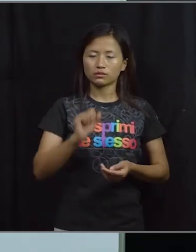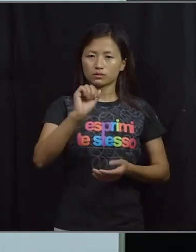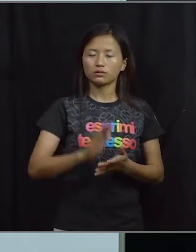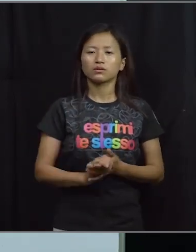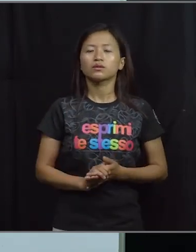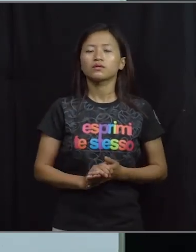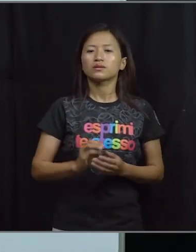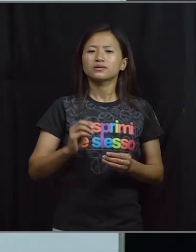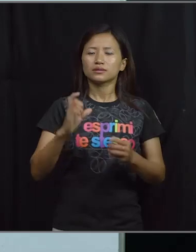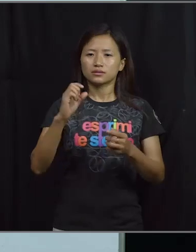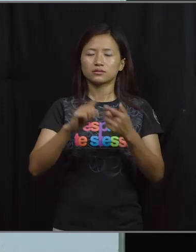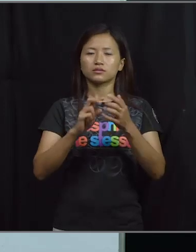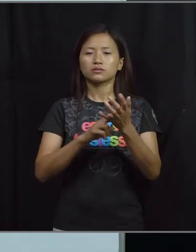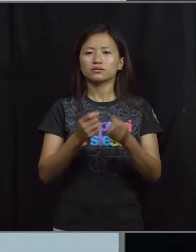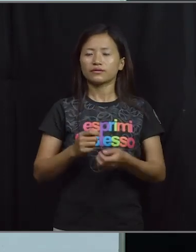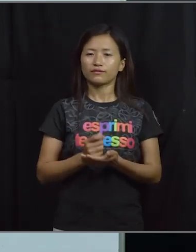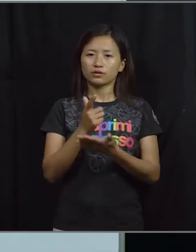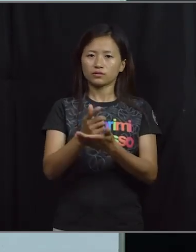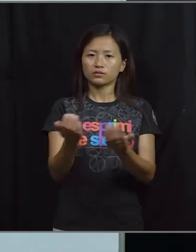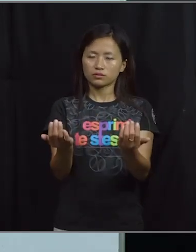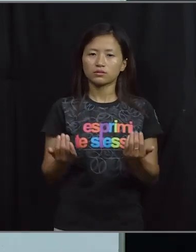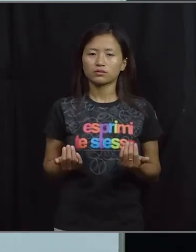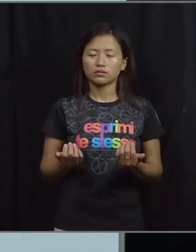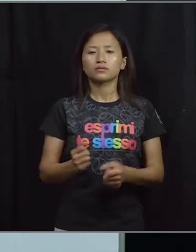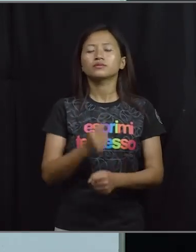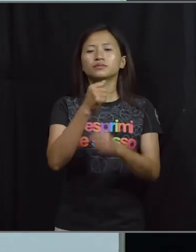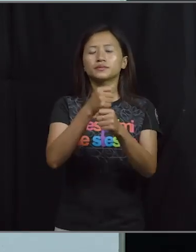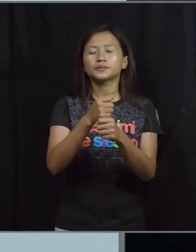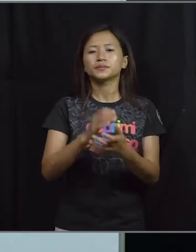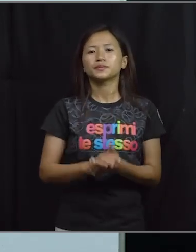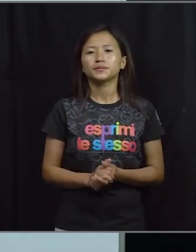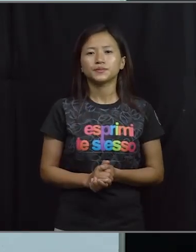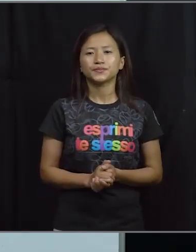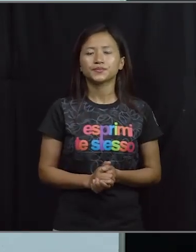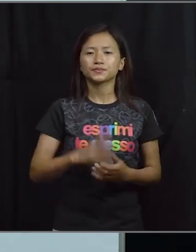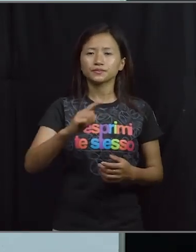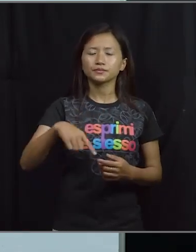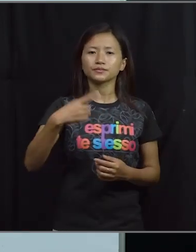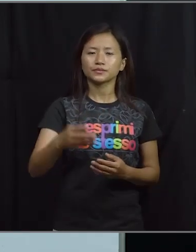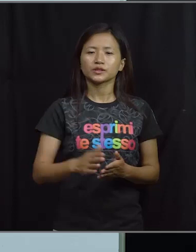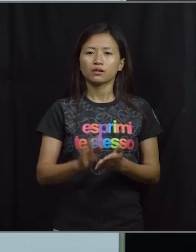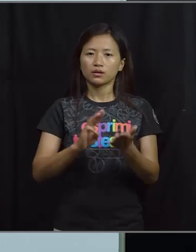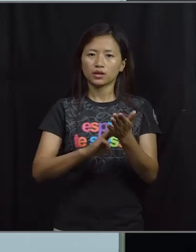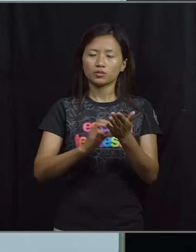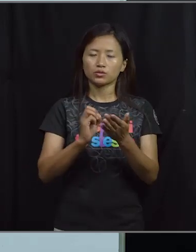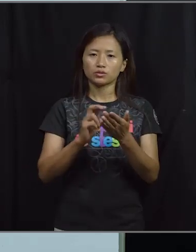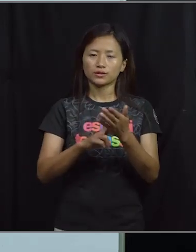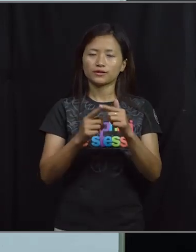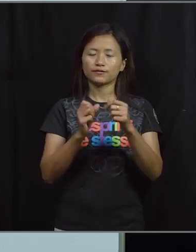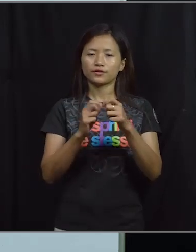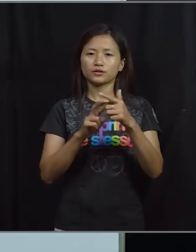induced by certain financial assistances and supports by the government. Next is motivated